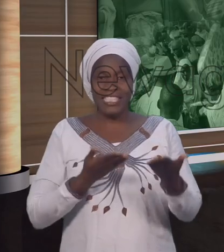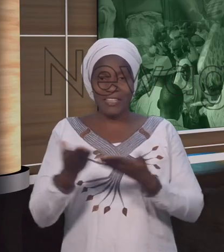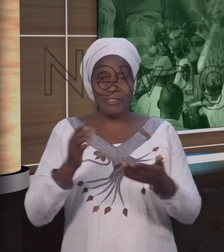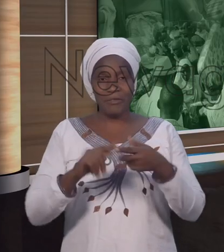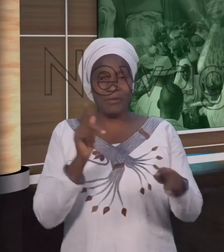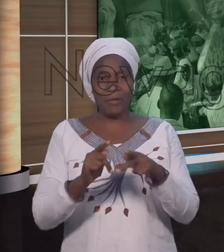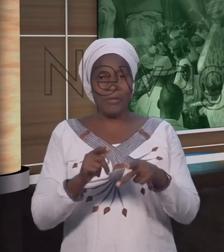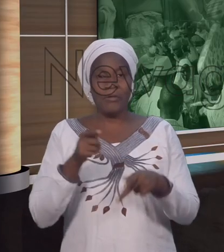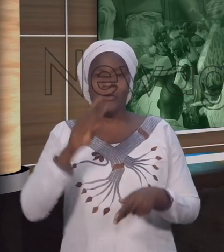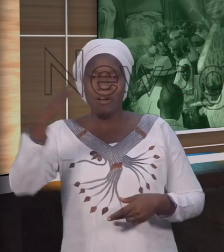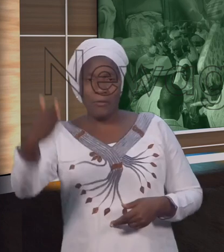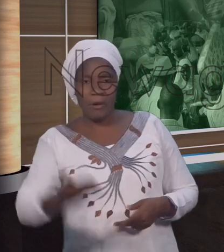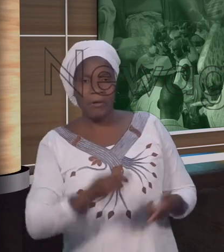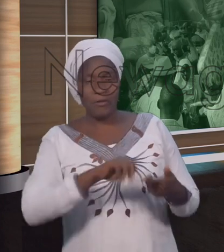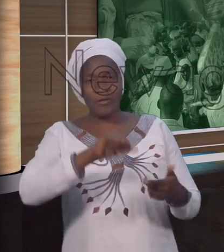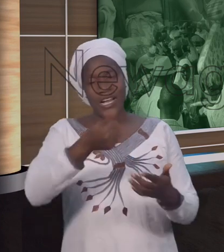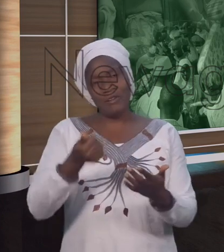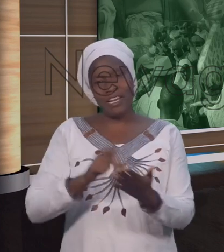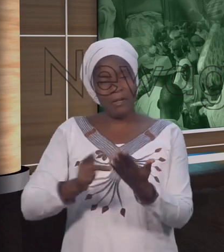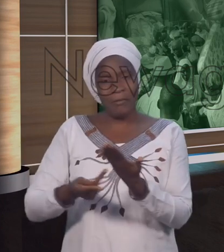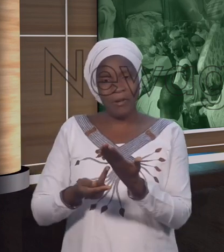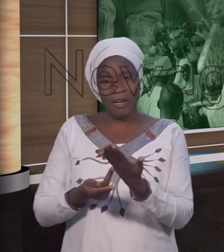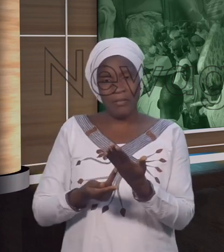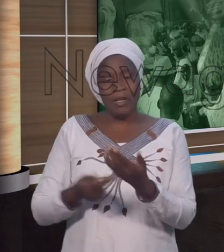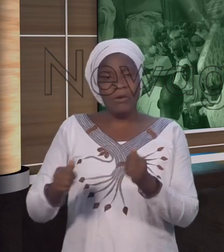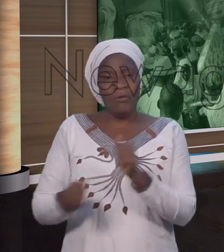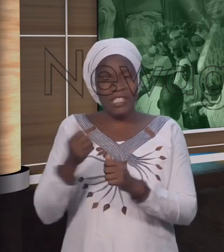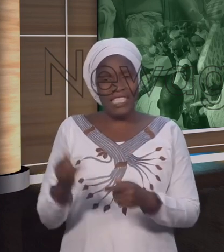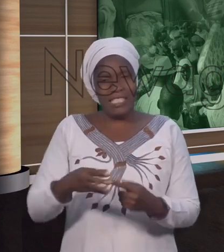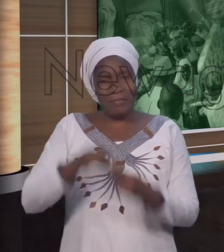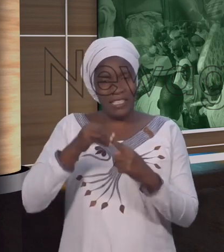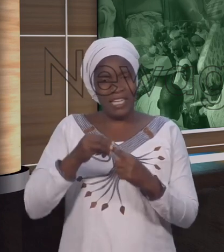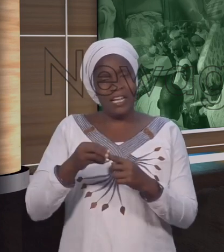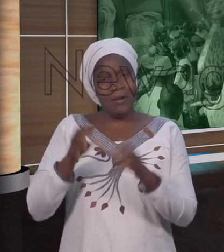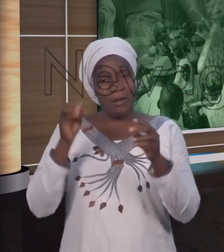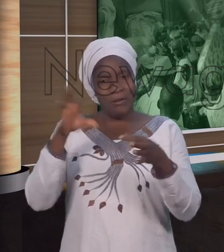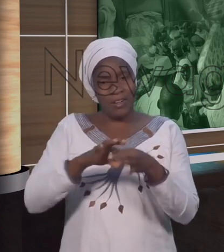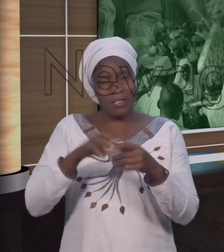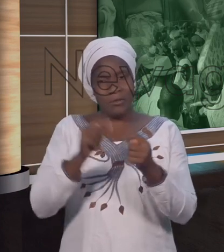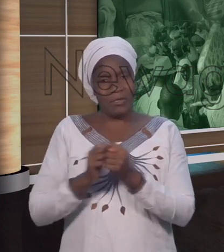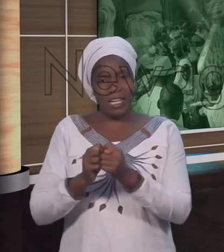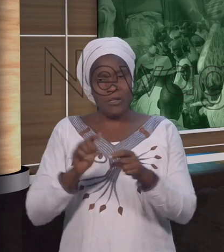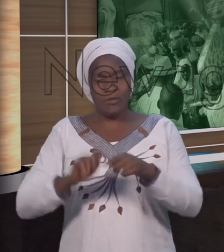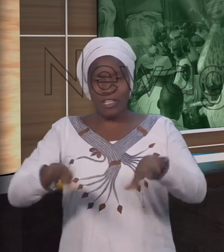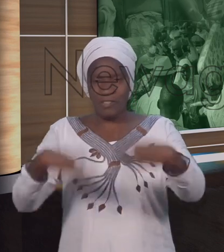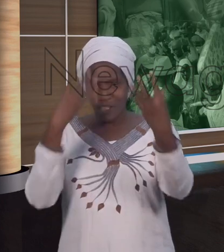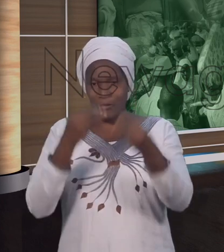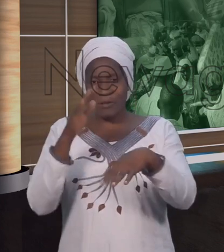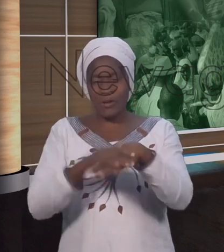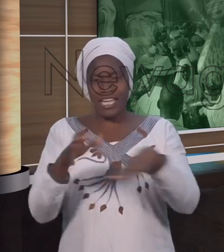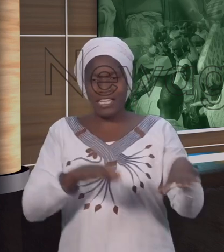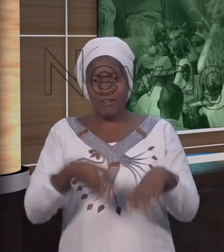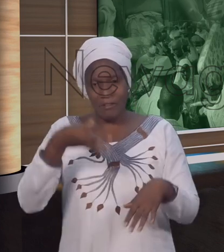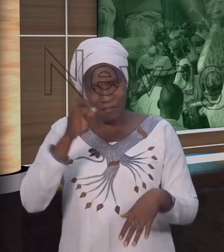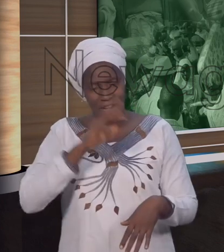service to humanity, and you are welcome to another episode of the program, which has been specially put together to update you on the activities